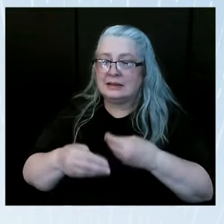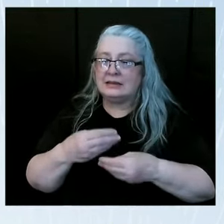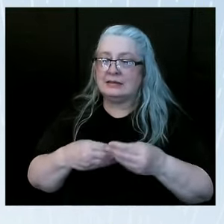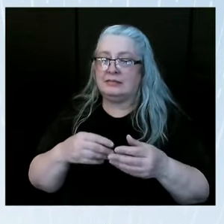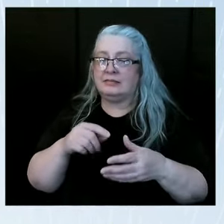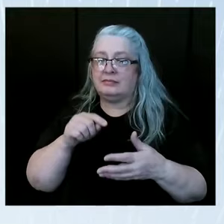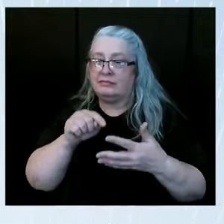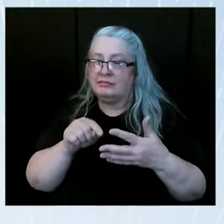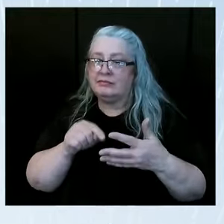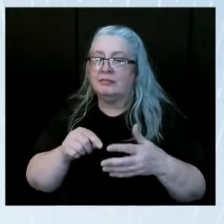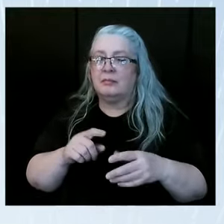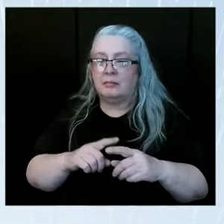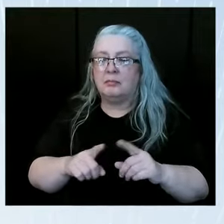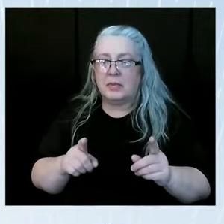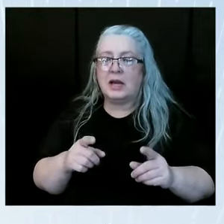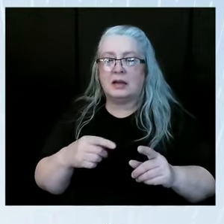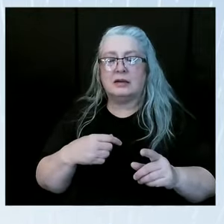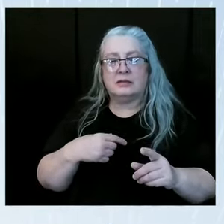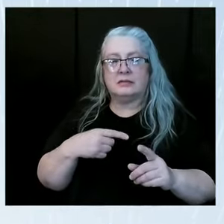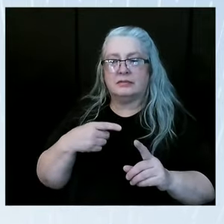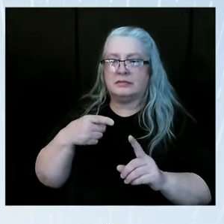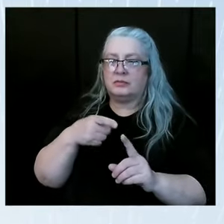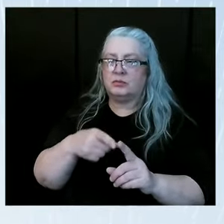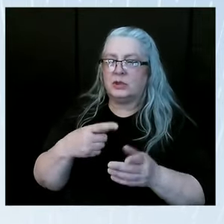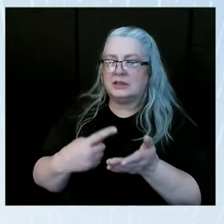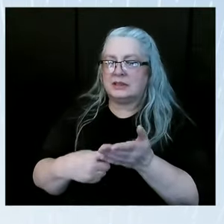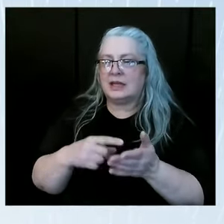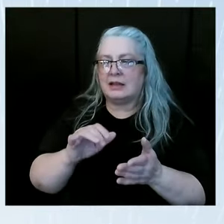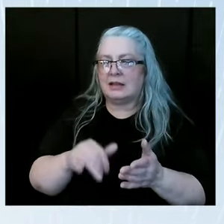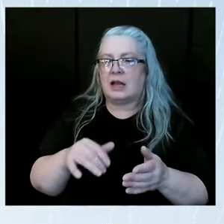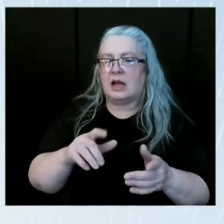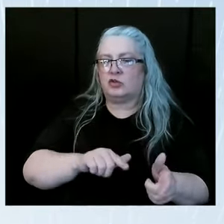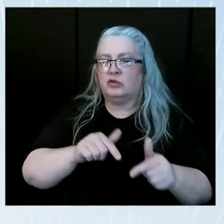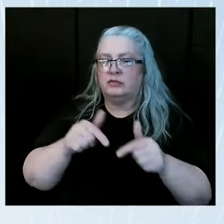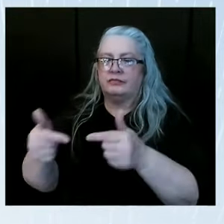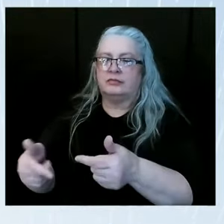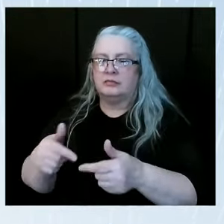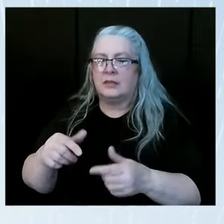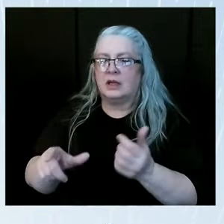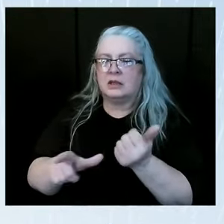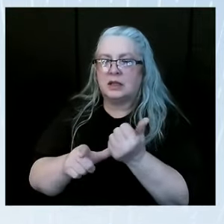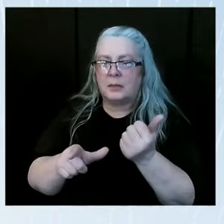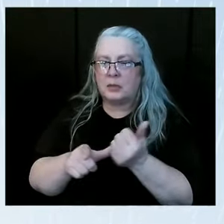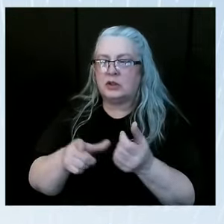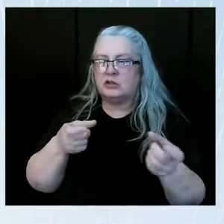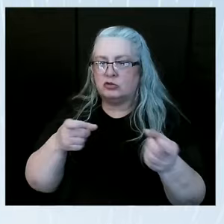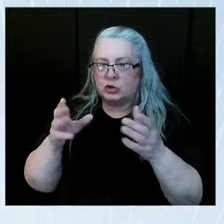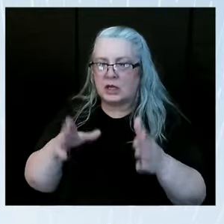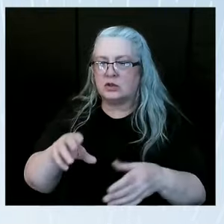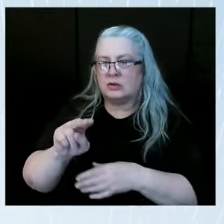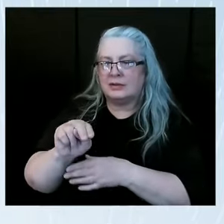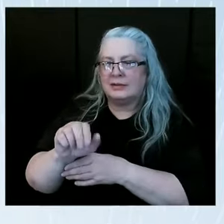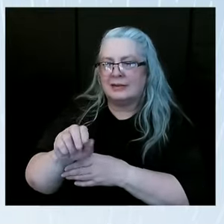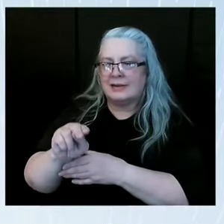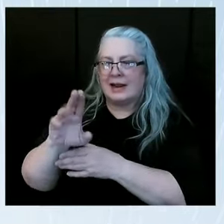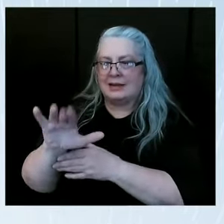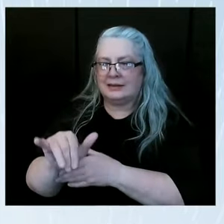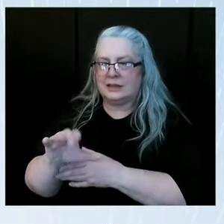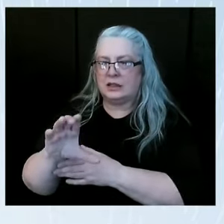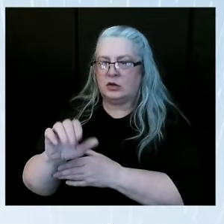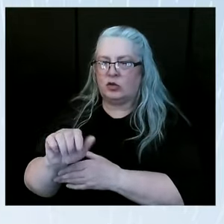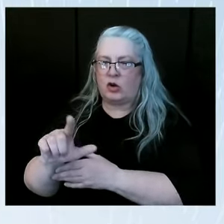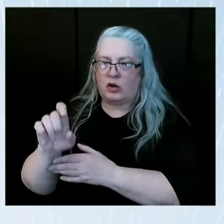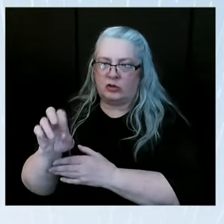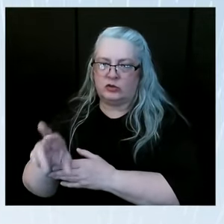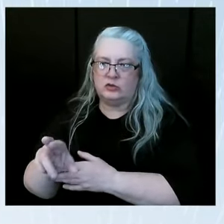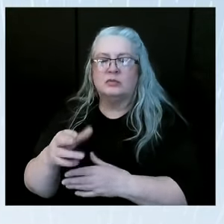representing Director Shalonda Young, and I want to say thanks to Secretary Blinken for your continued focus on anti-trafficking and for convening this group. It is